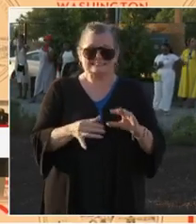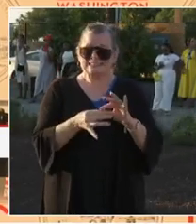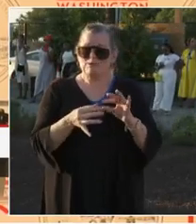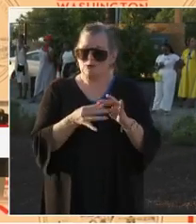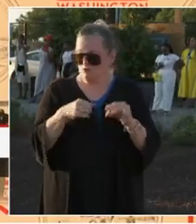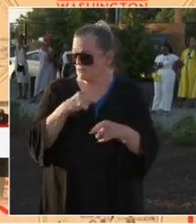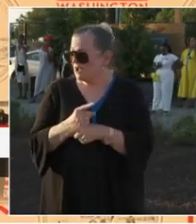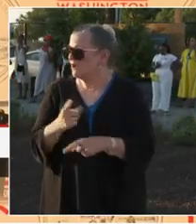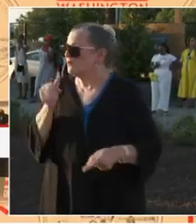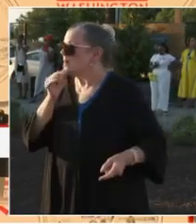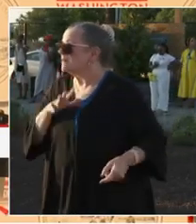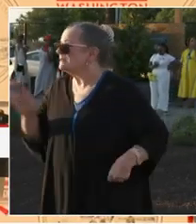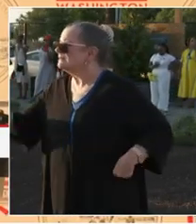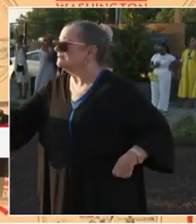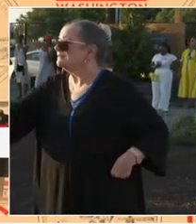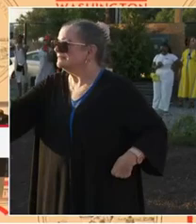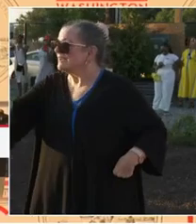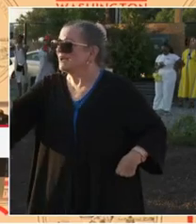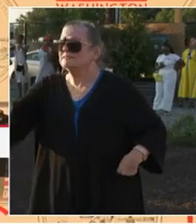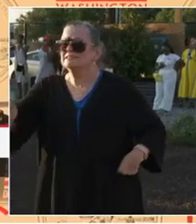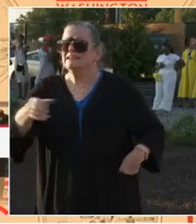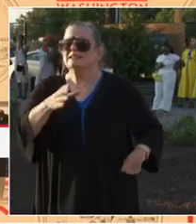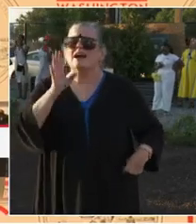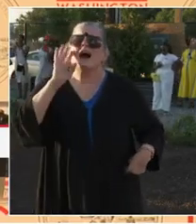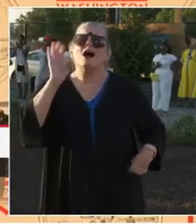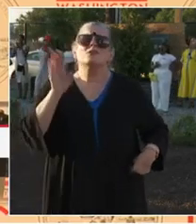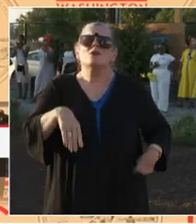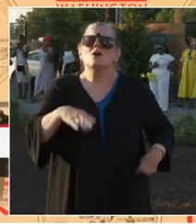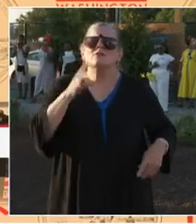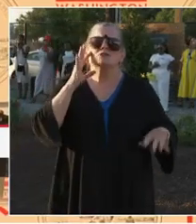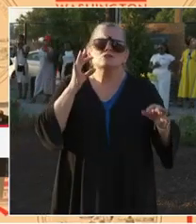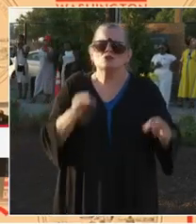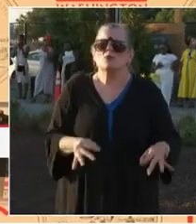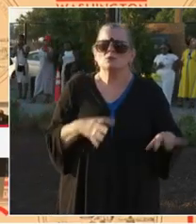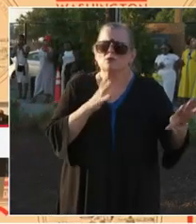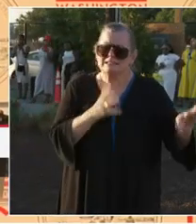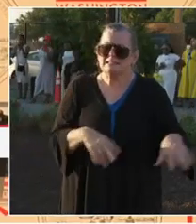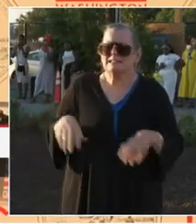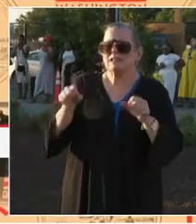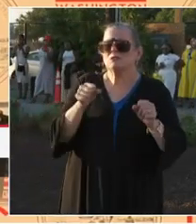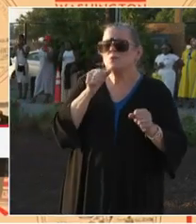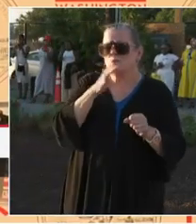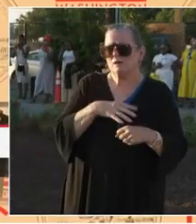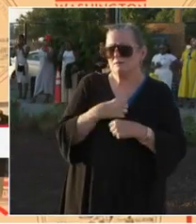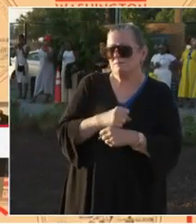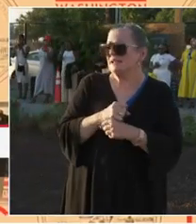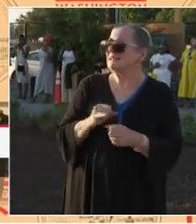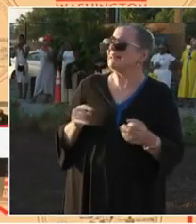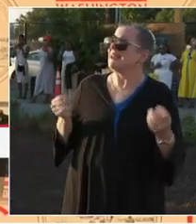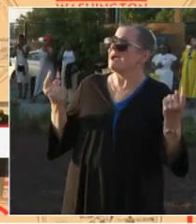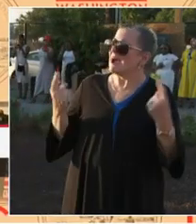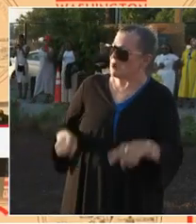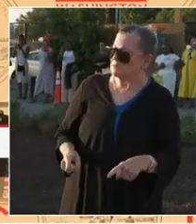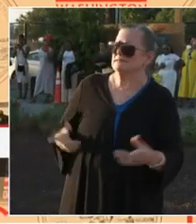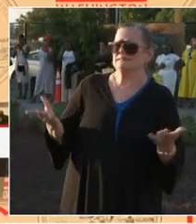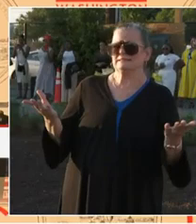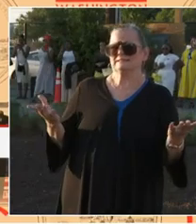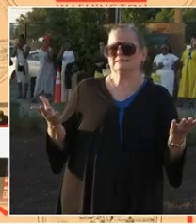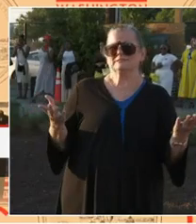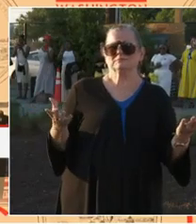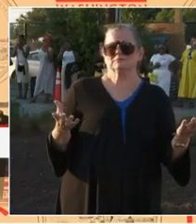Yes. But I know for sure it will take the women to make it happen. Yes. It will take the